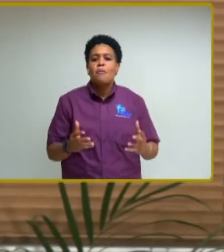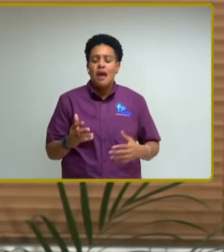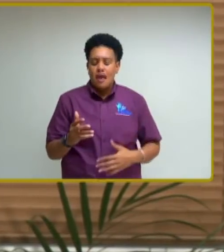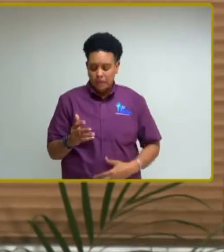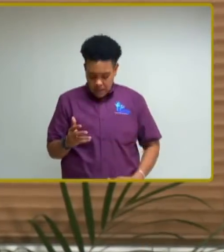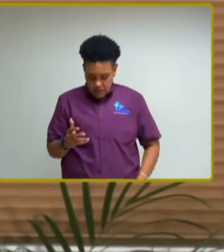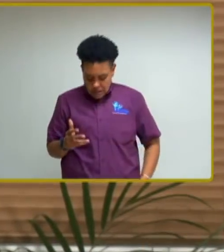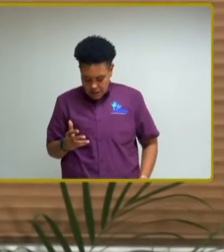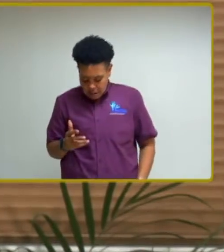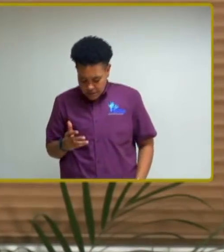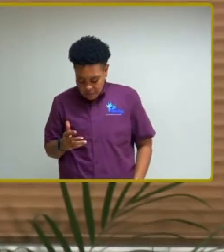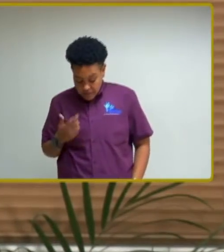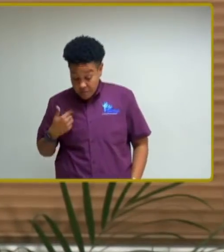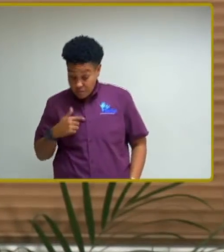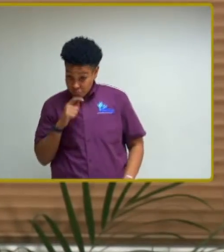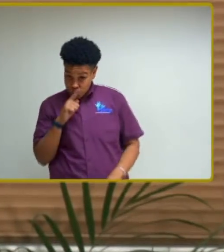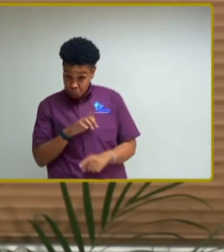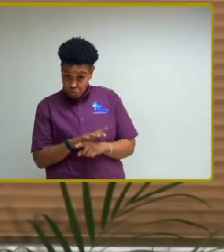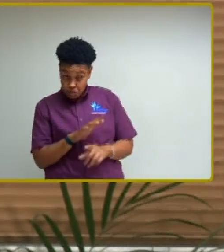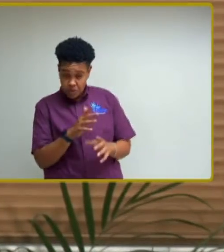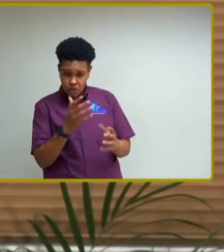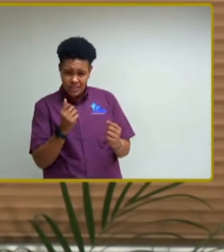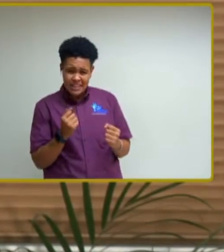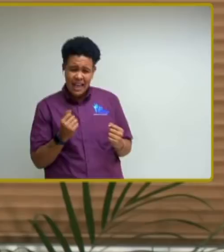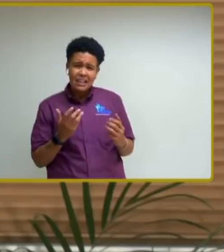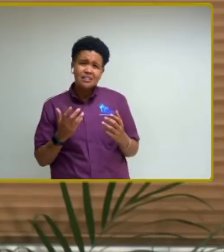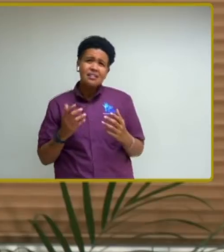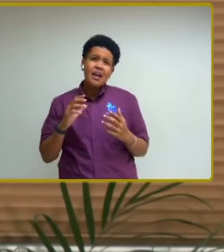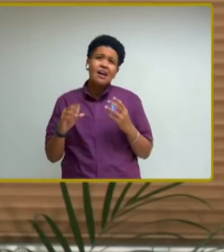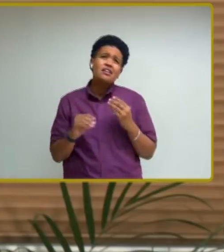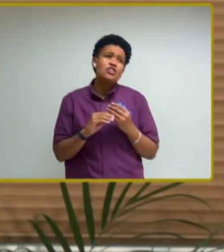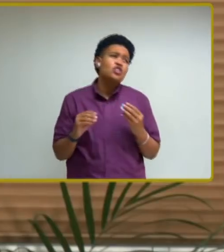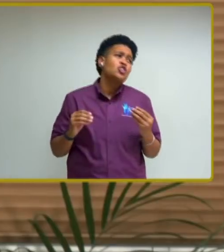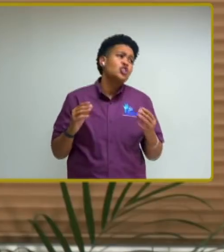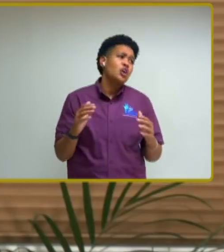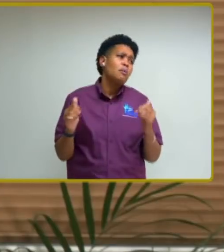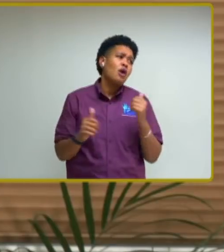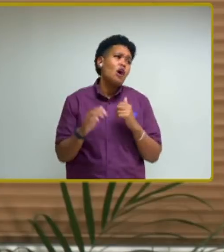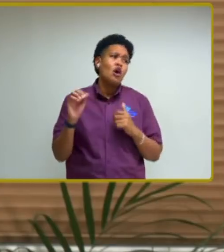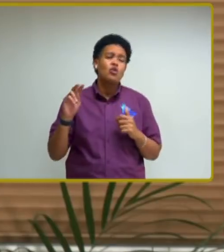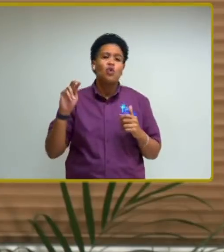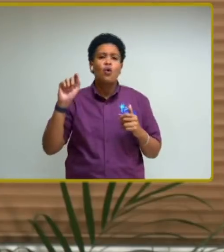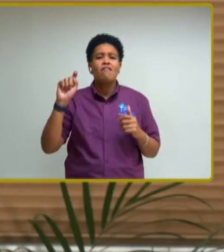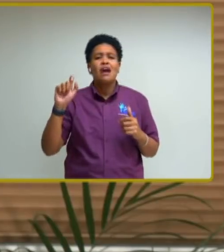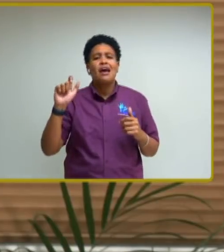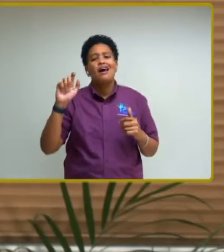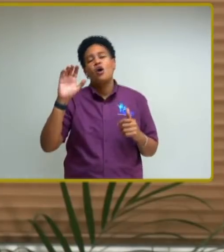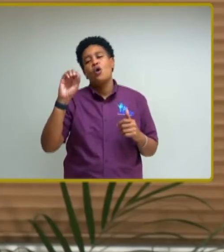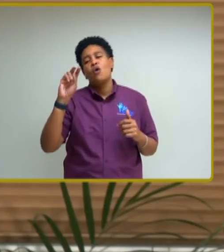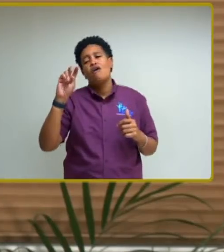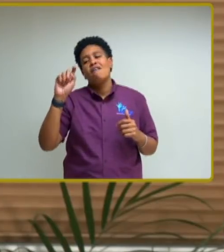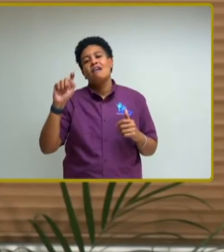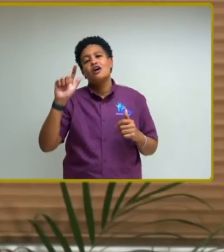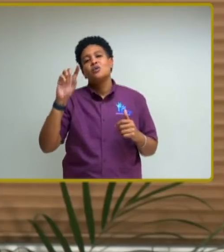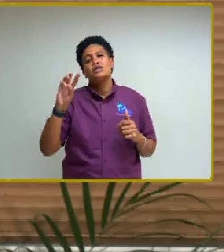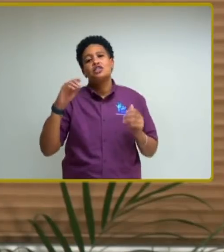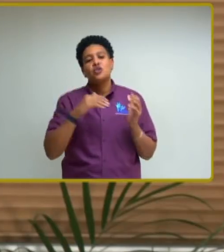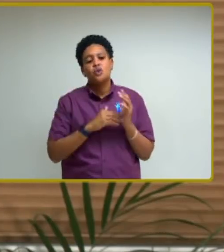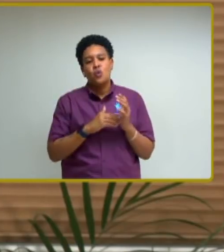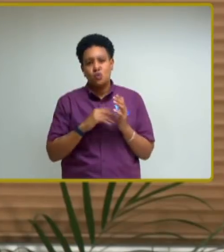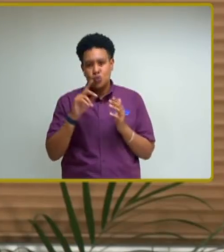We were promised to get an additional supply under COVAX, 26,000 doses in the first week of